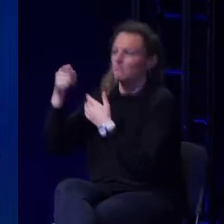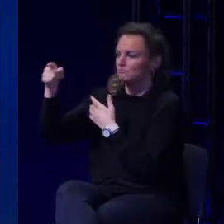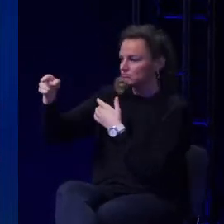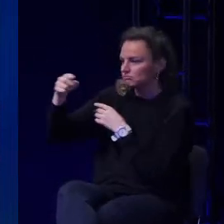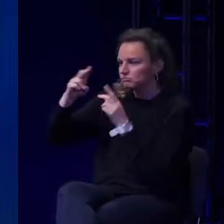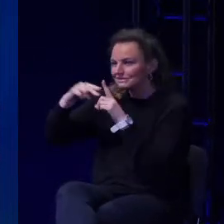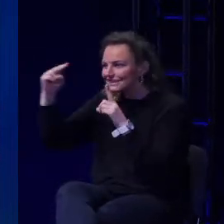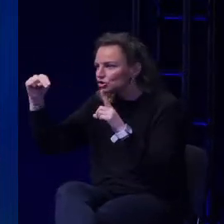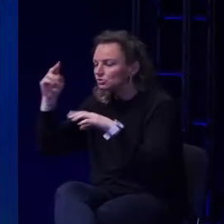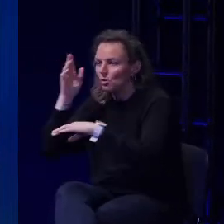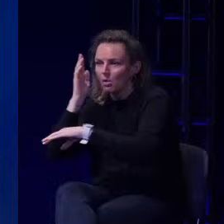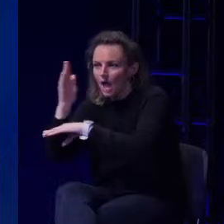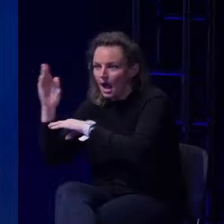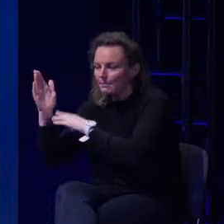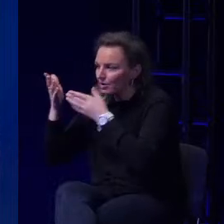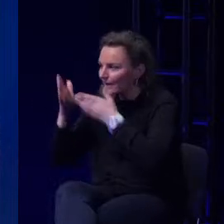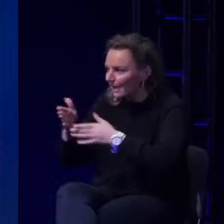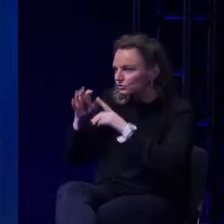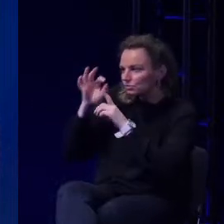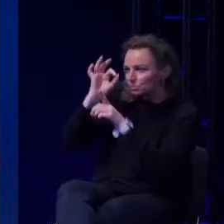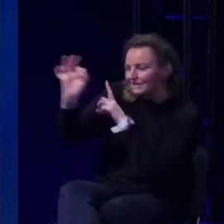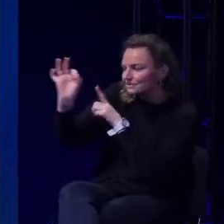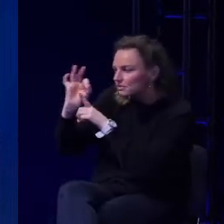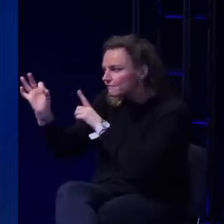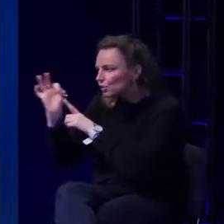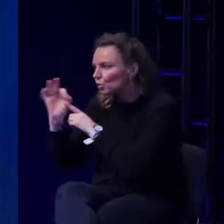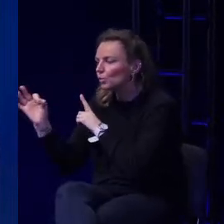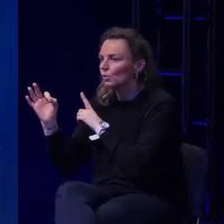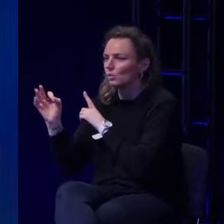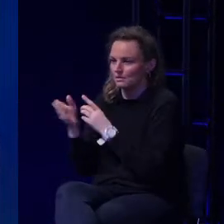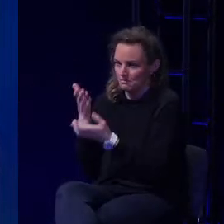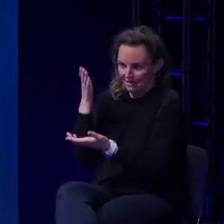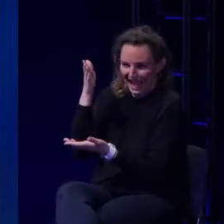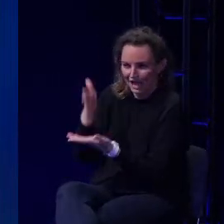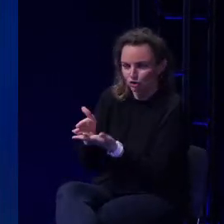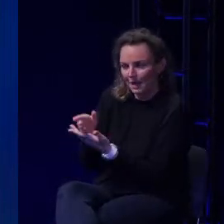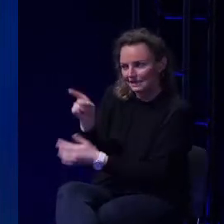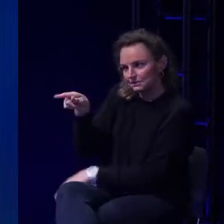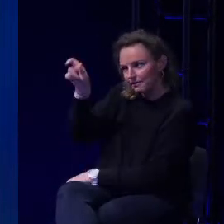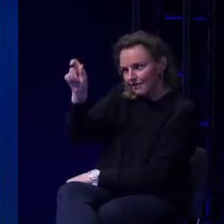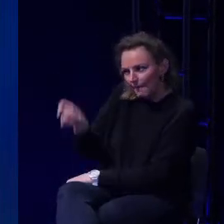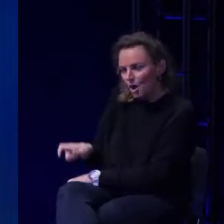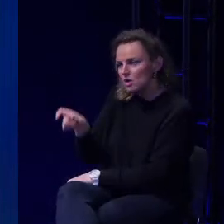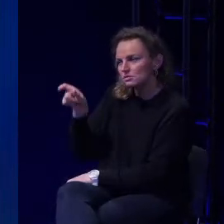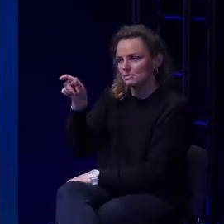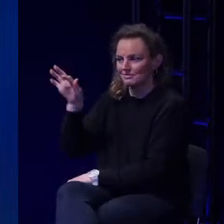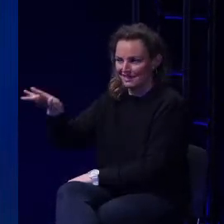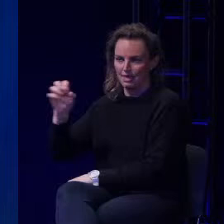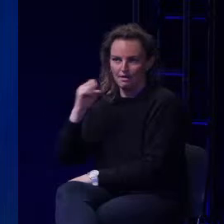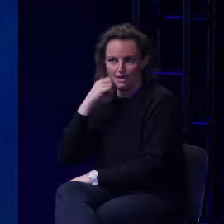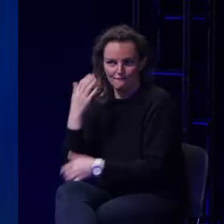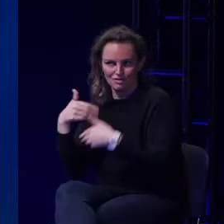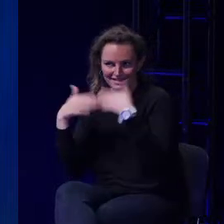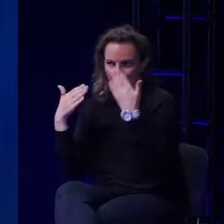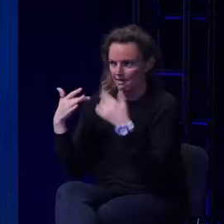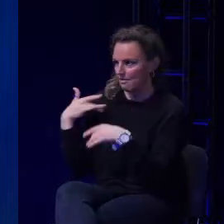interview, and then you had to go and do a little sort of actuality of that person in their everyday life. And I just,